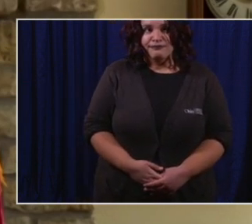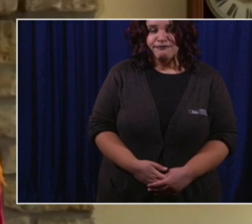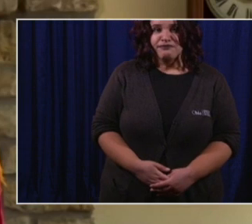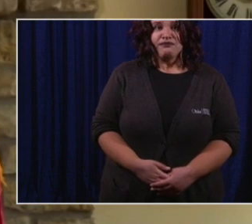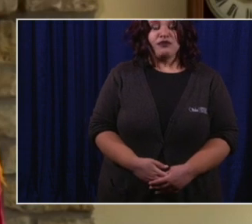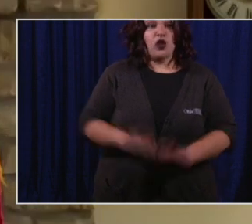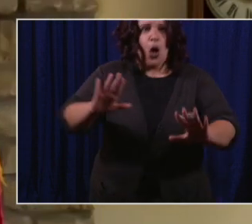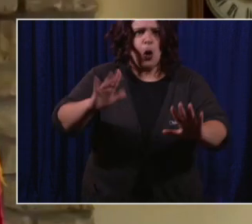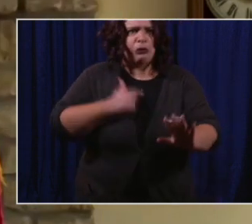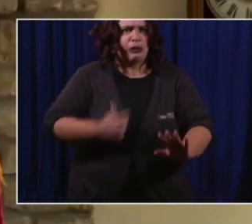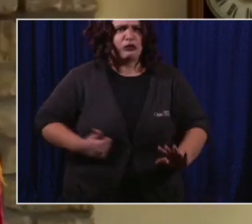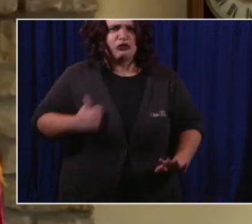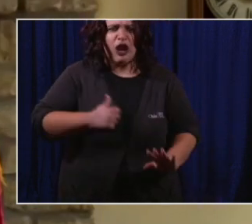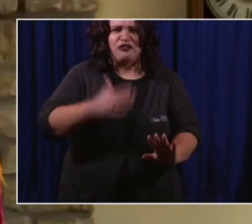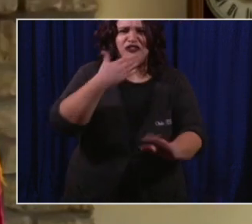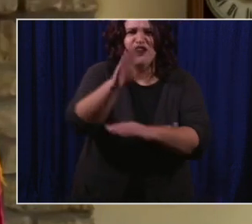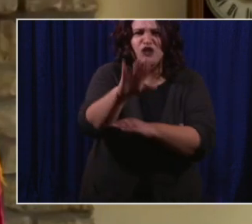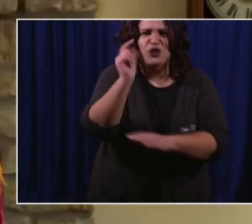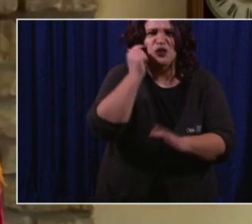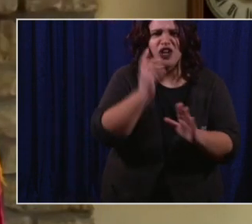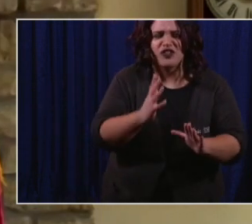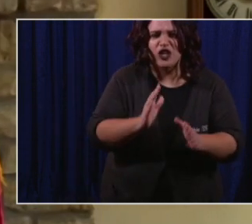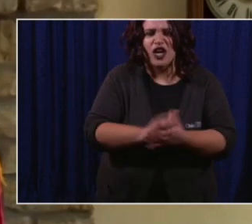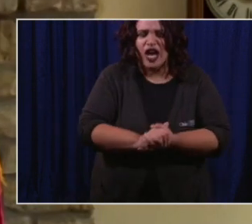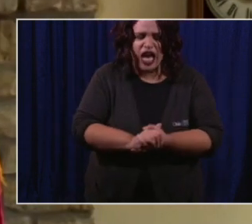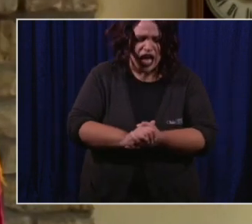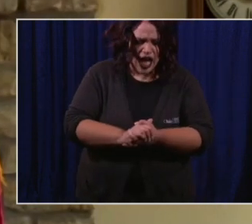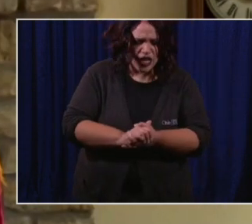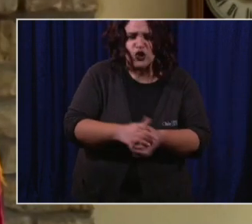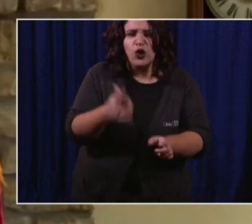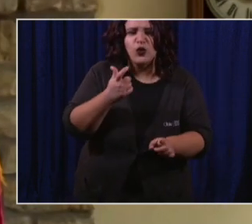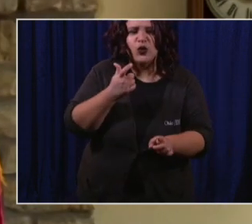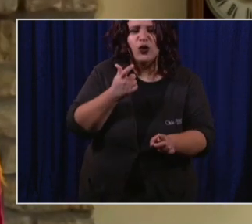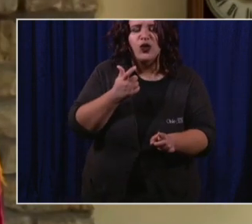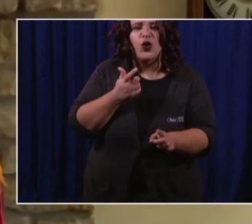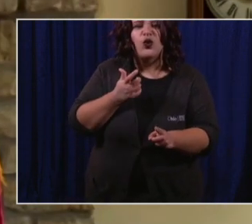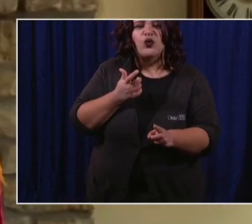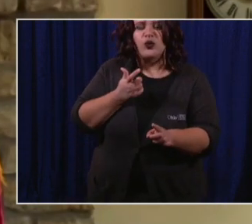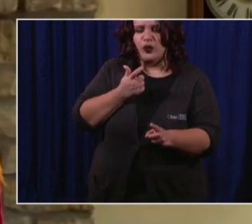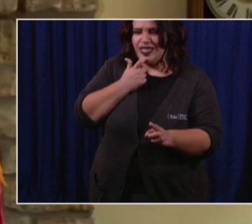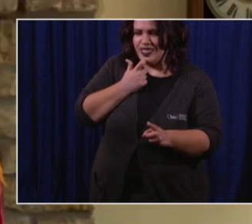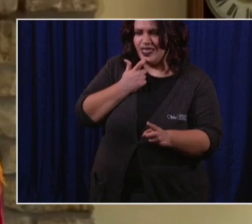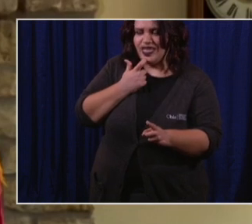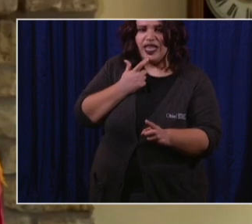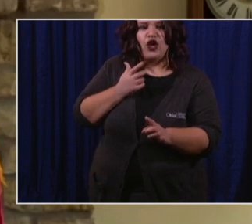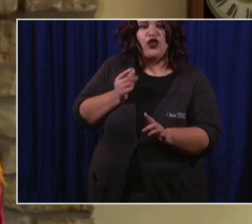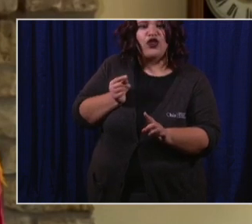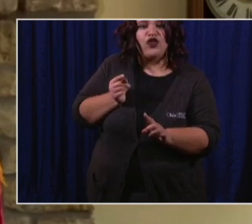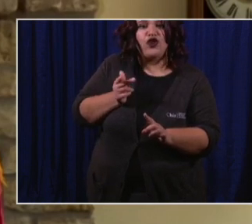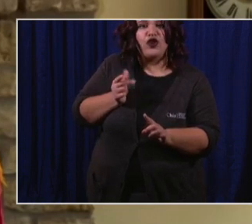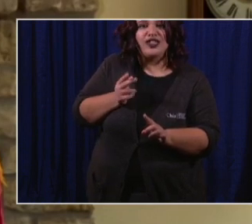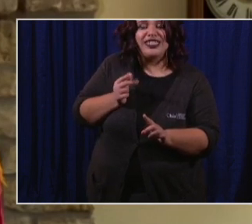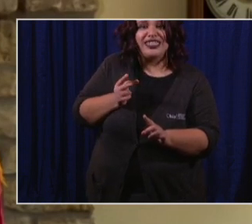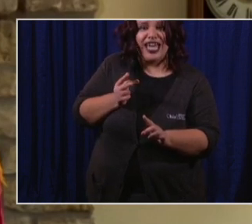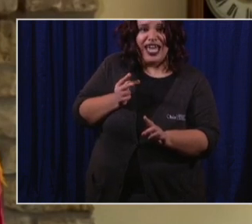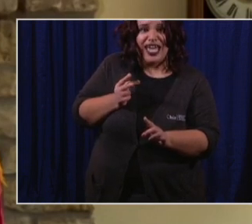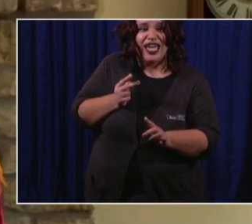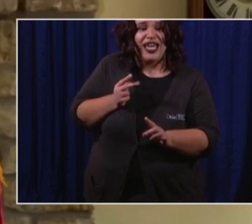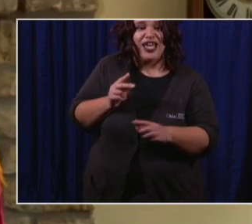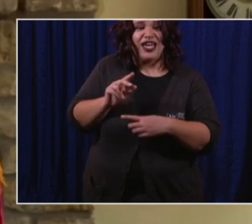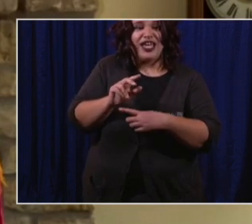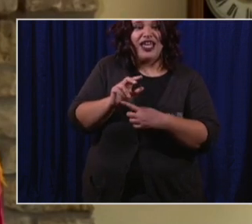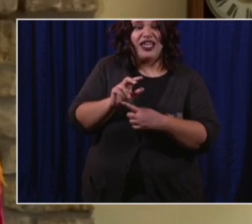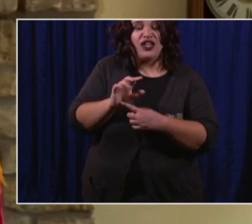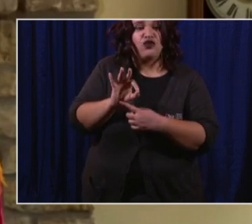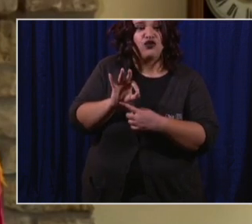Oh, sorry. Good afternoon, Governor. Hey, Richland County on Thursday may become the state's first level 4 county under the